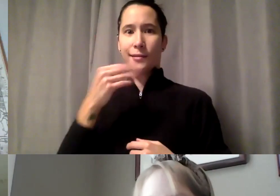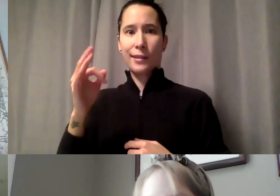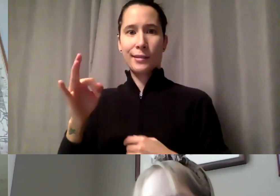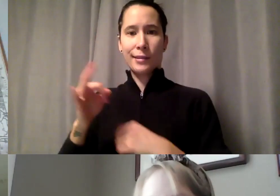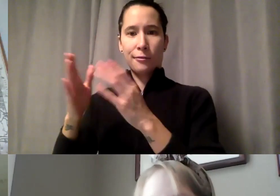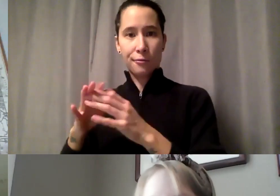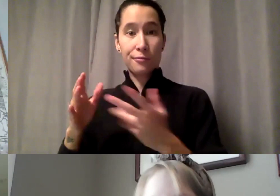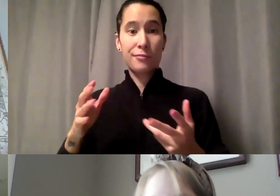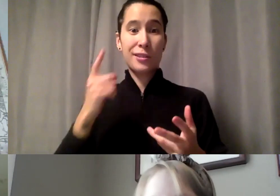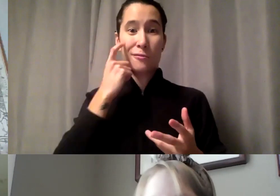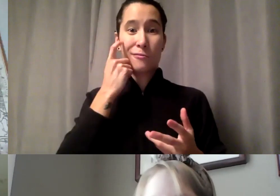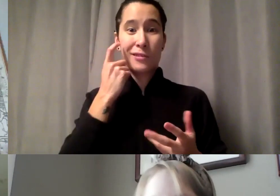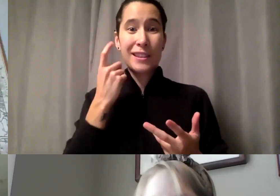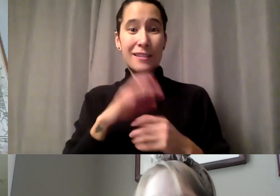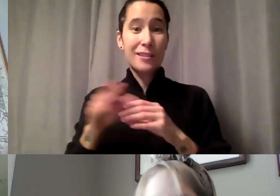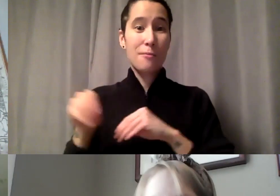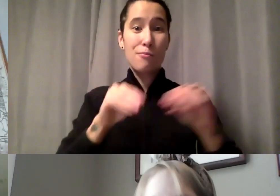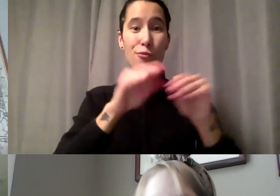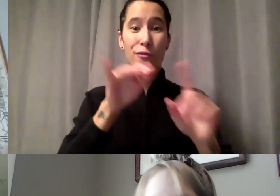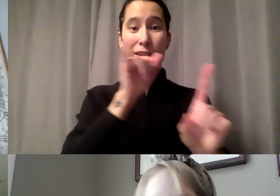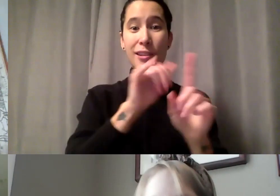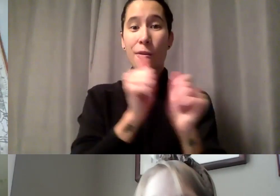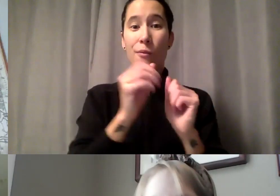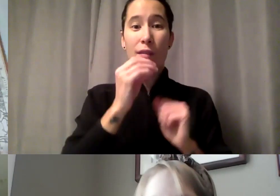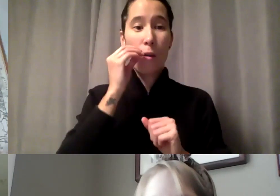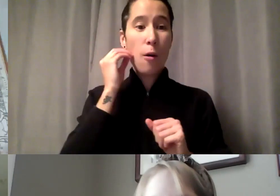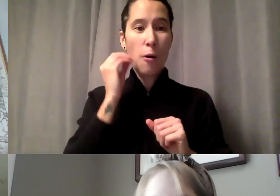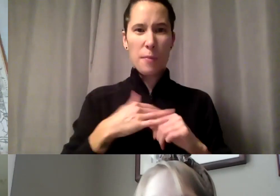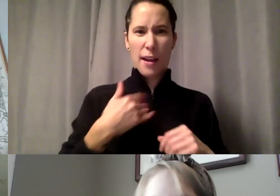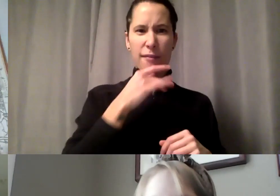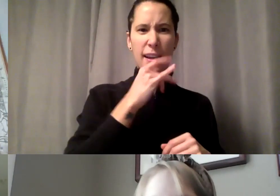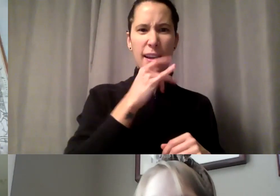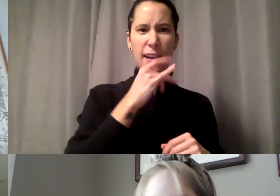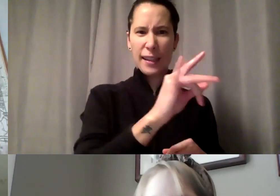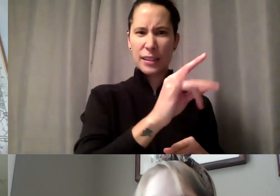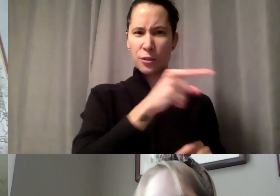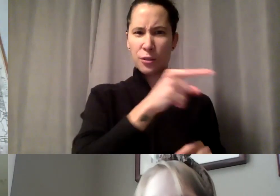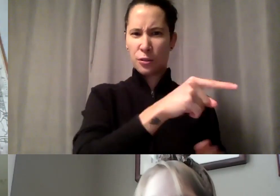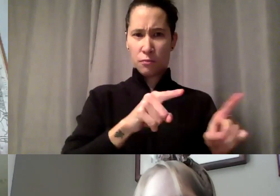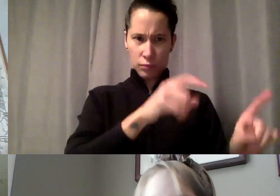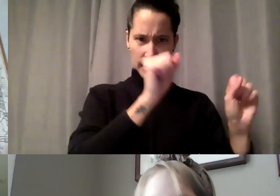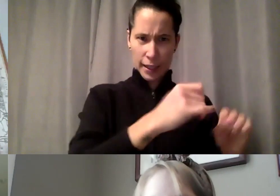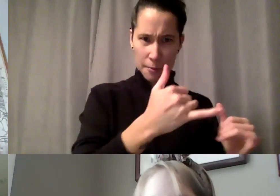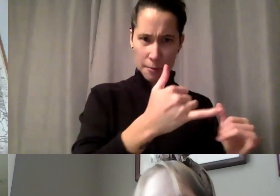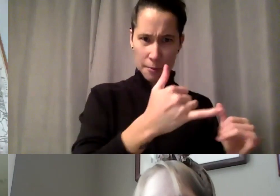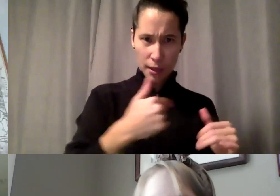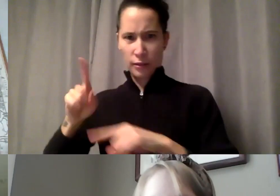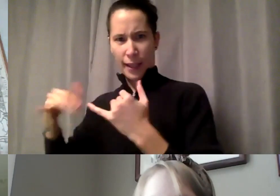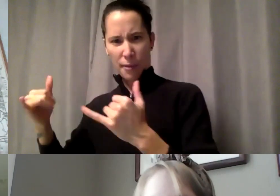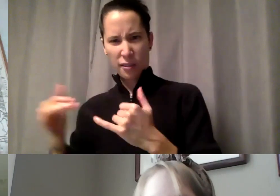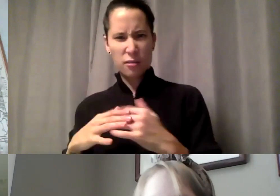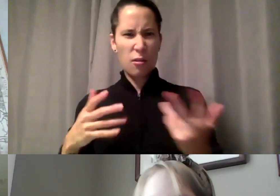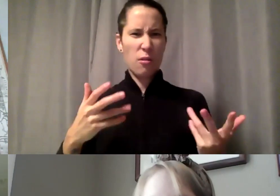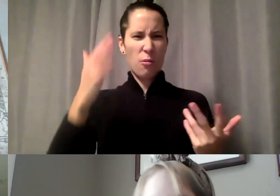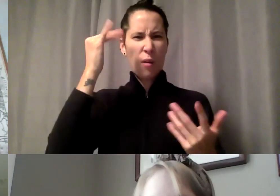had a birthday. Why is it that this 19-year-old is unable to play? So first question would be like, how was adult determined and why?